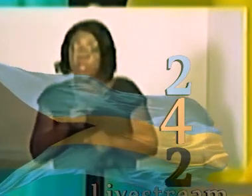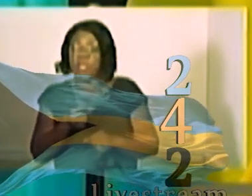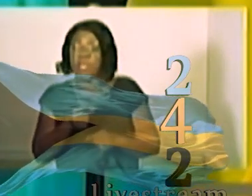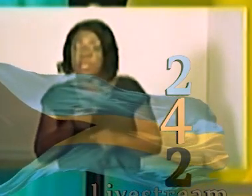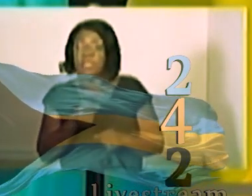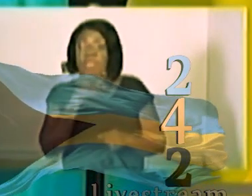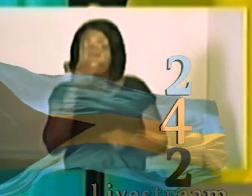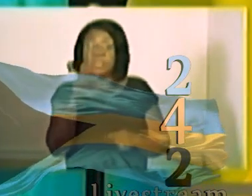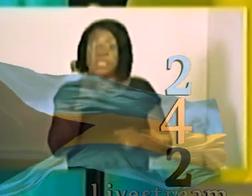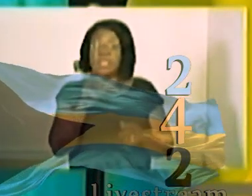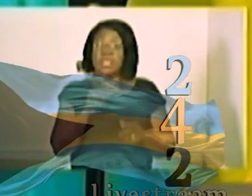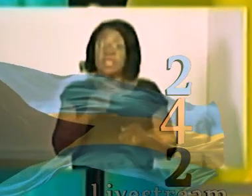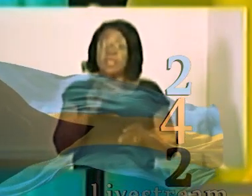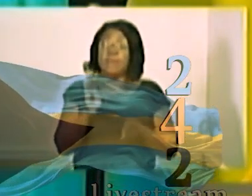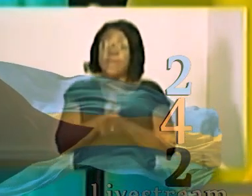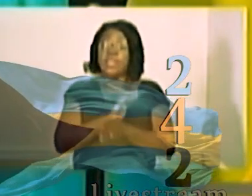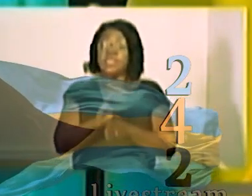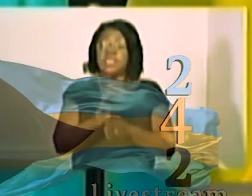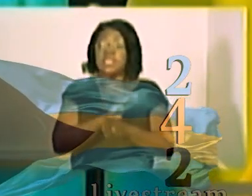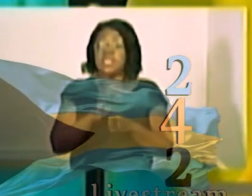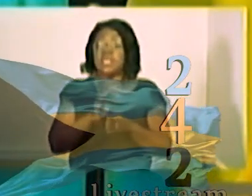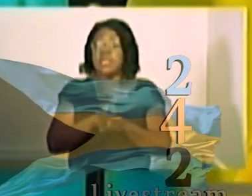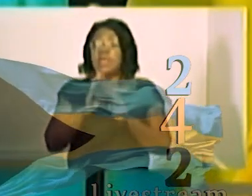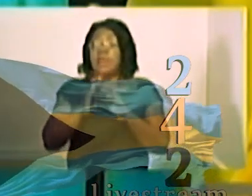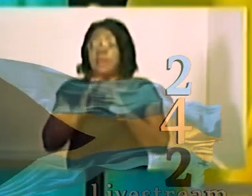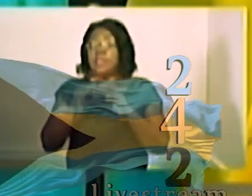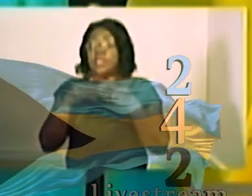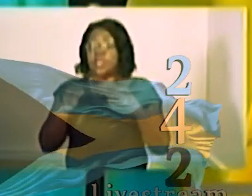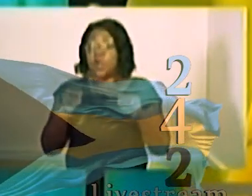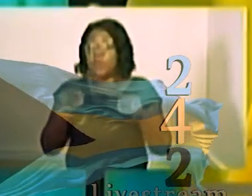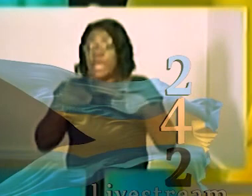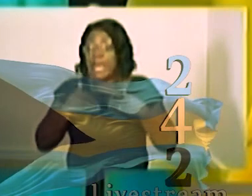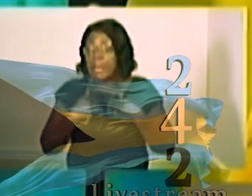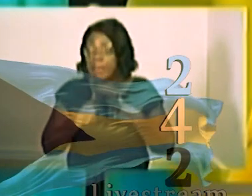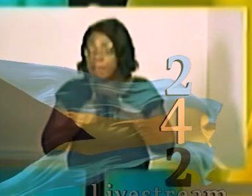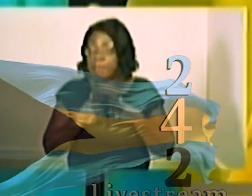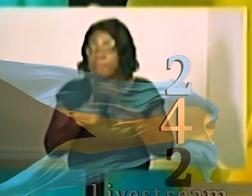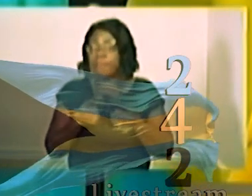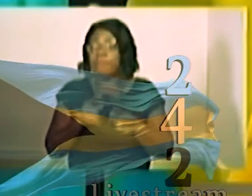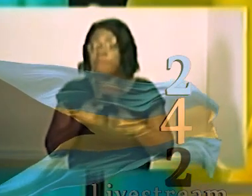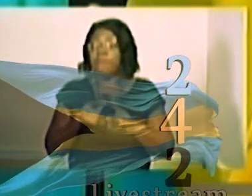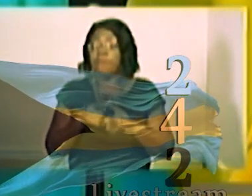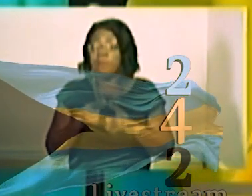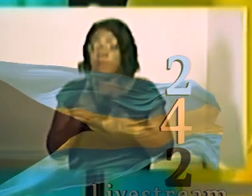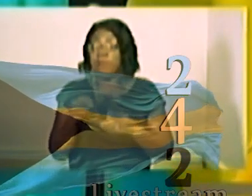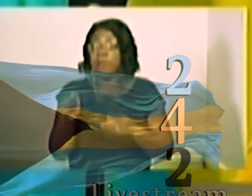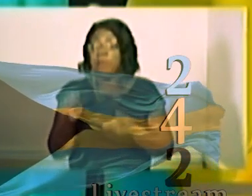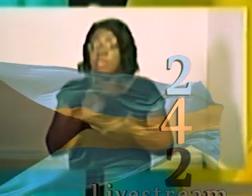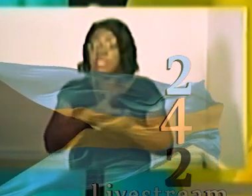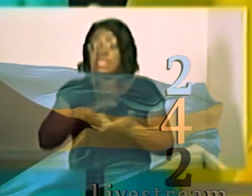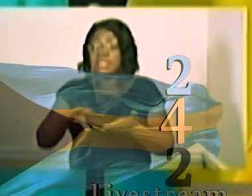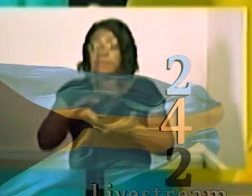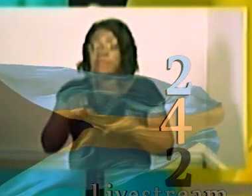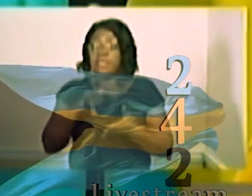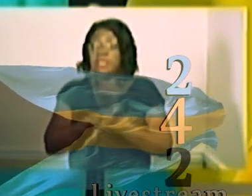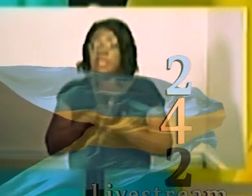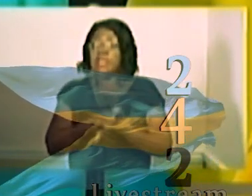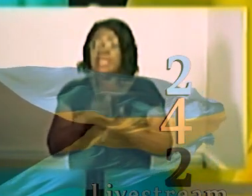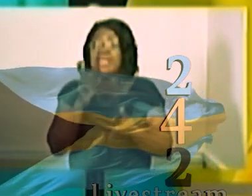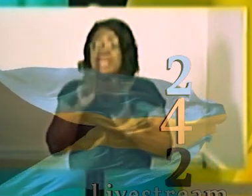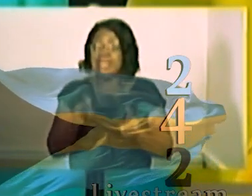other to police what is going on at all the commercial active